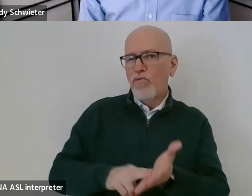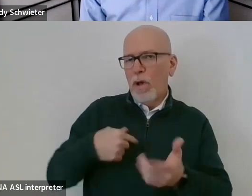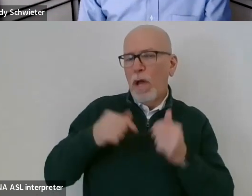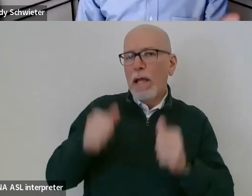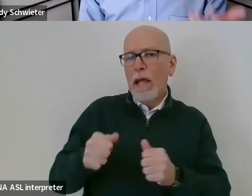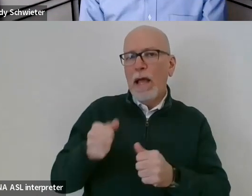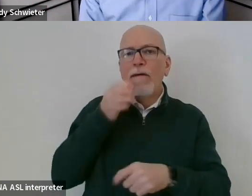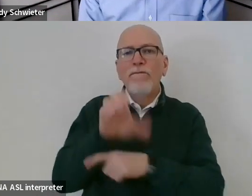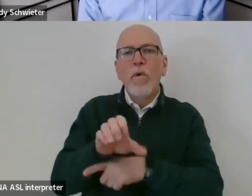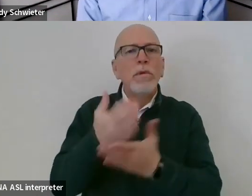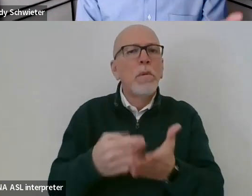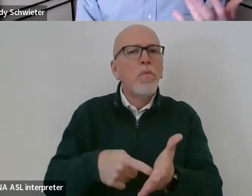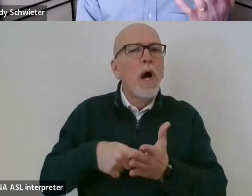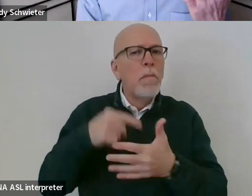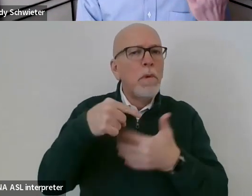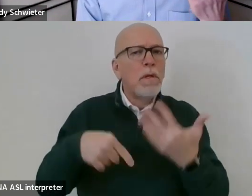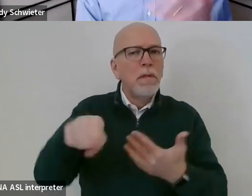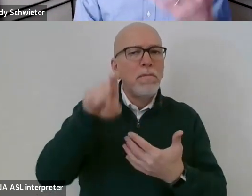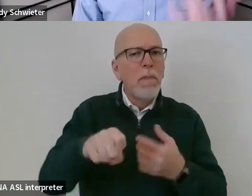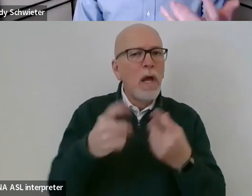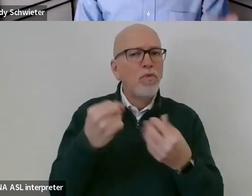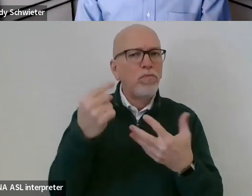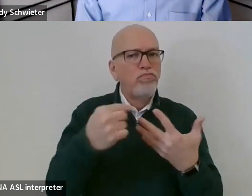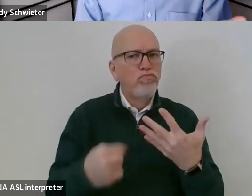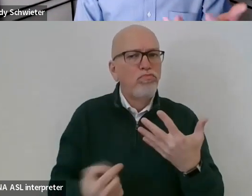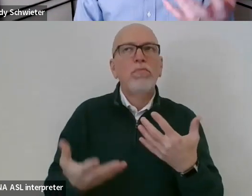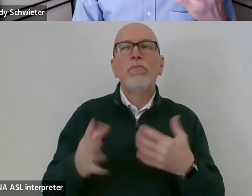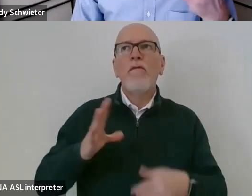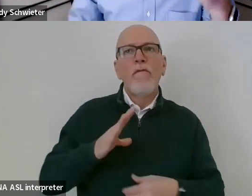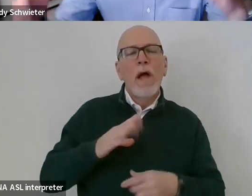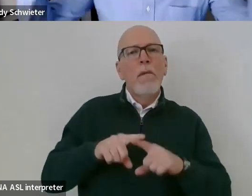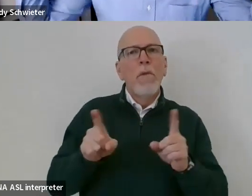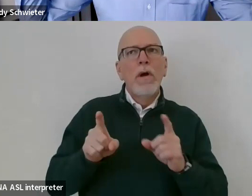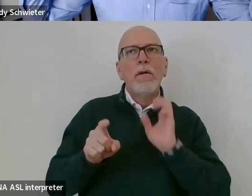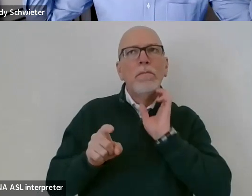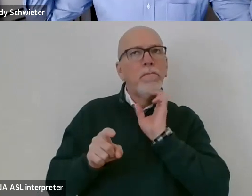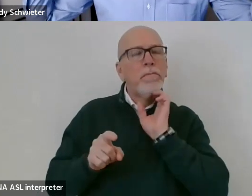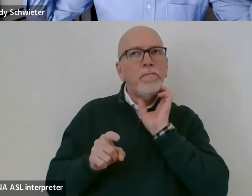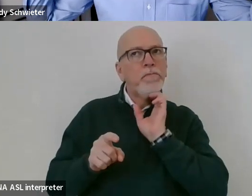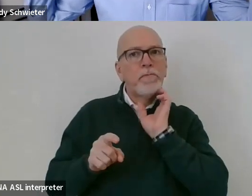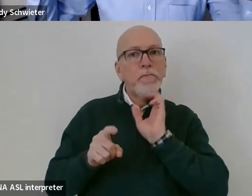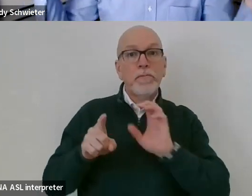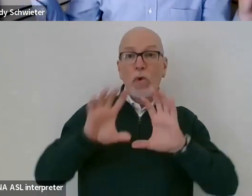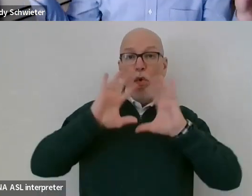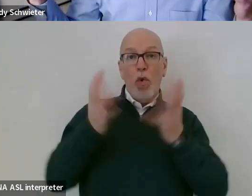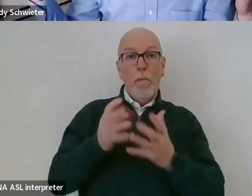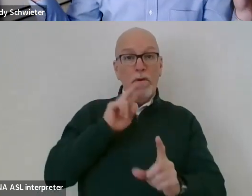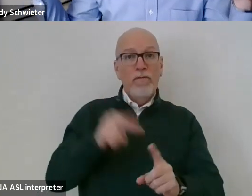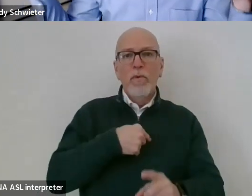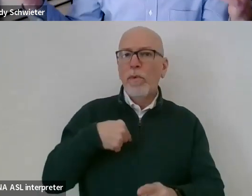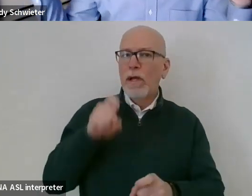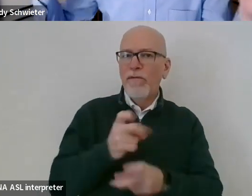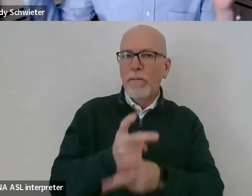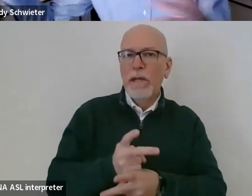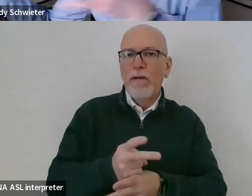for some things to happen. But at the same time, when we try to take this global view, we need to be very careful